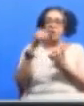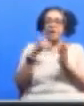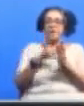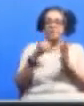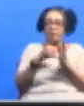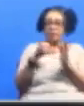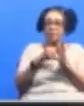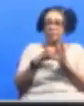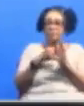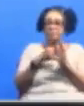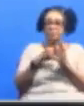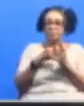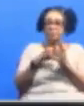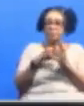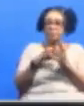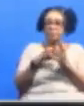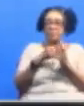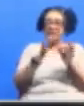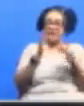mifugo inapatikana.